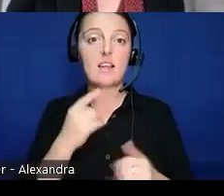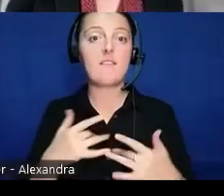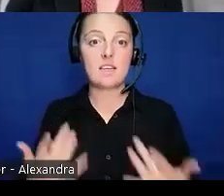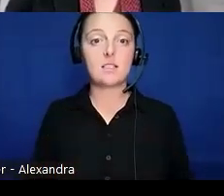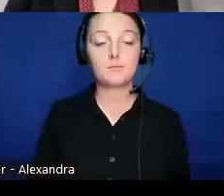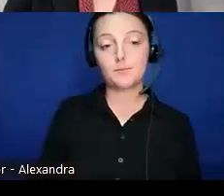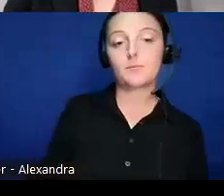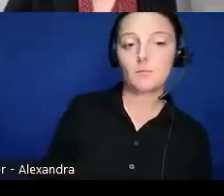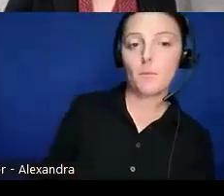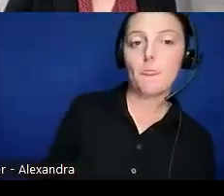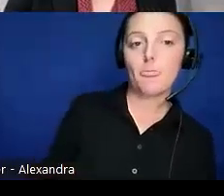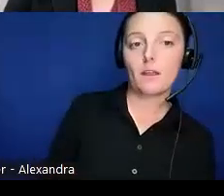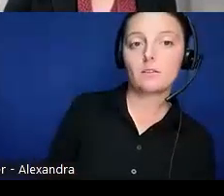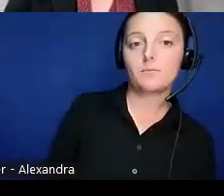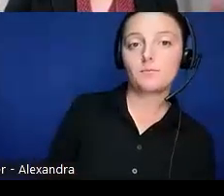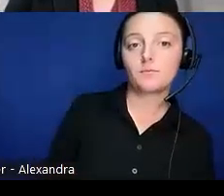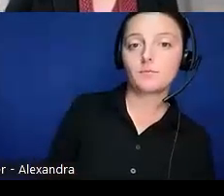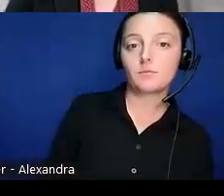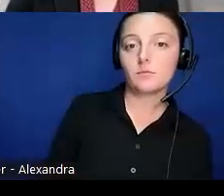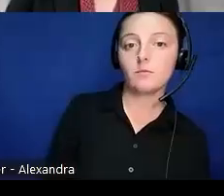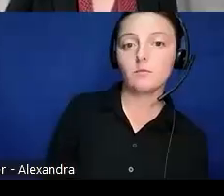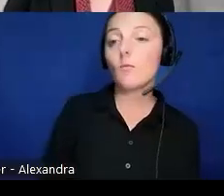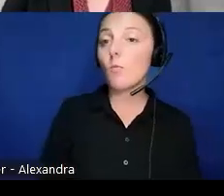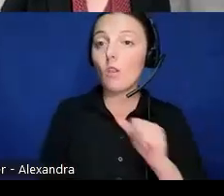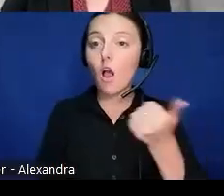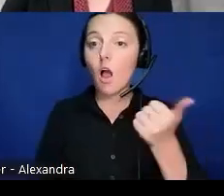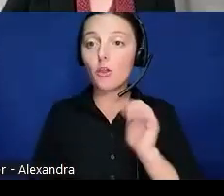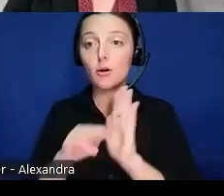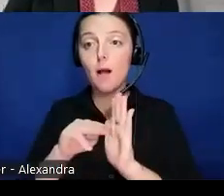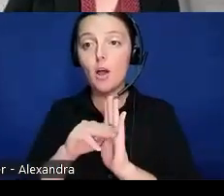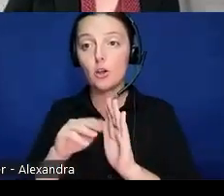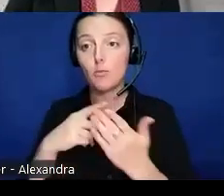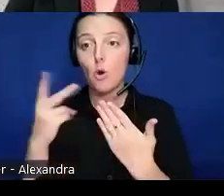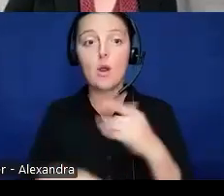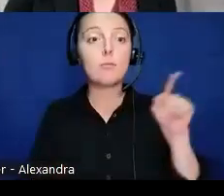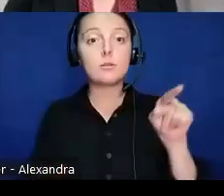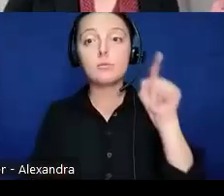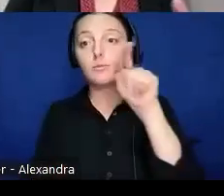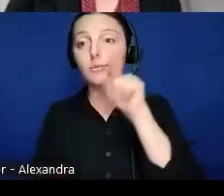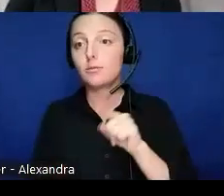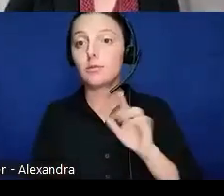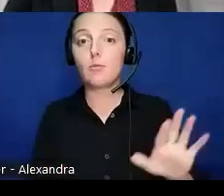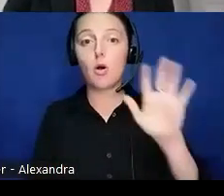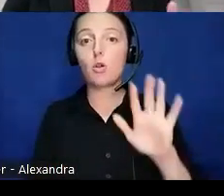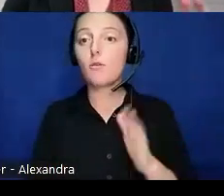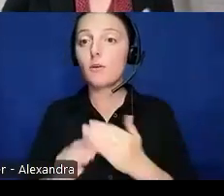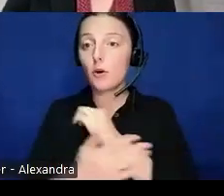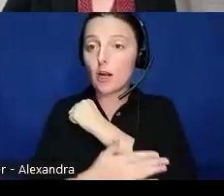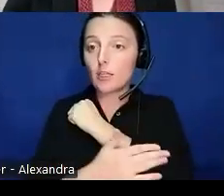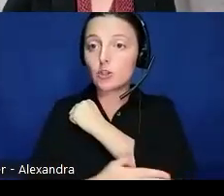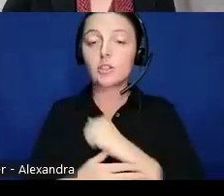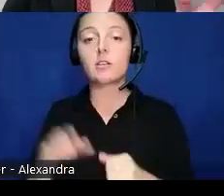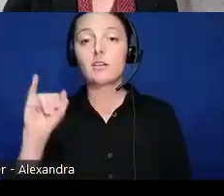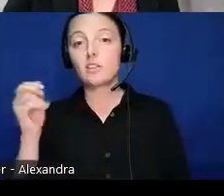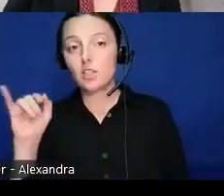These are some of the model programs that we used around the country, particularly Janian, but also programs in Atlanta,